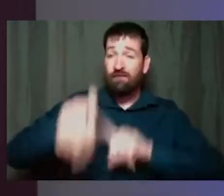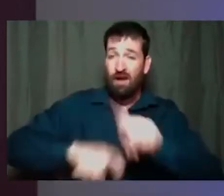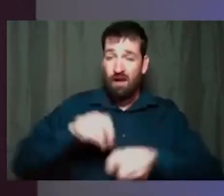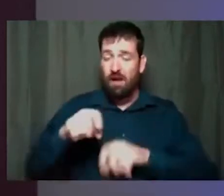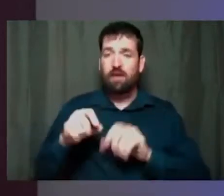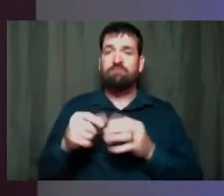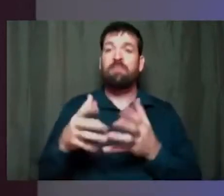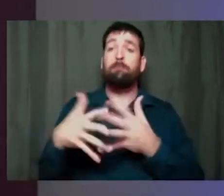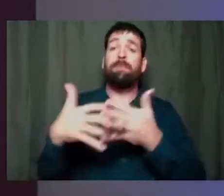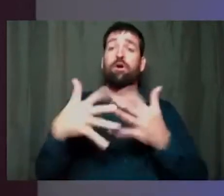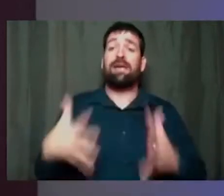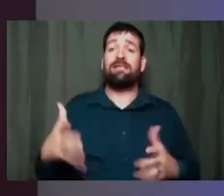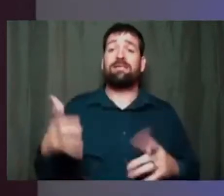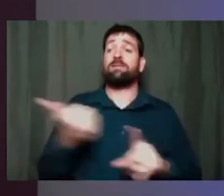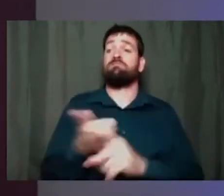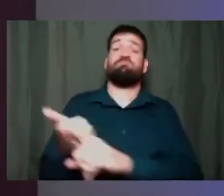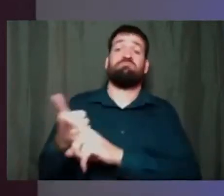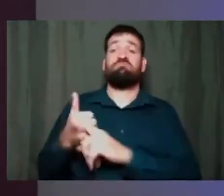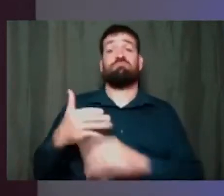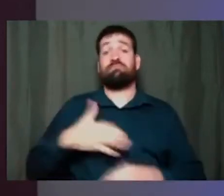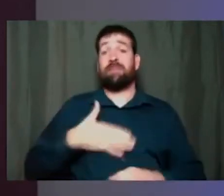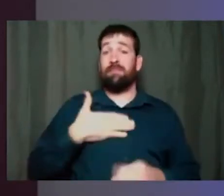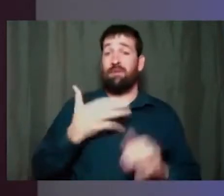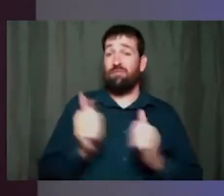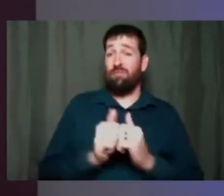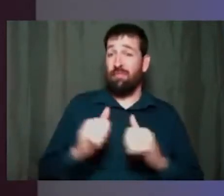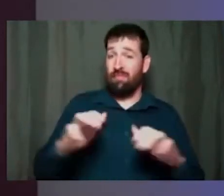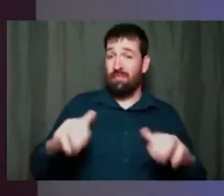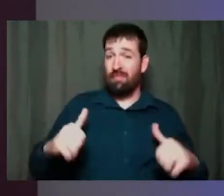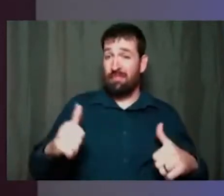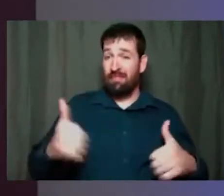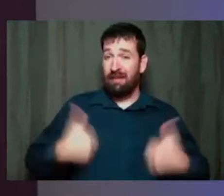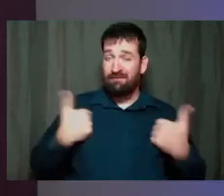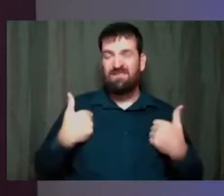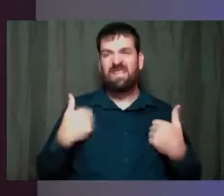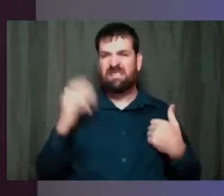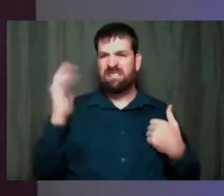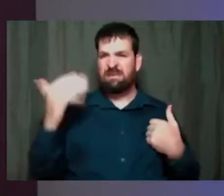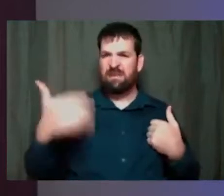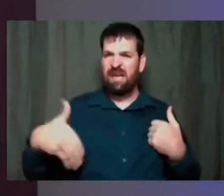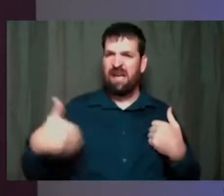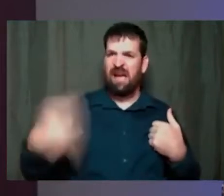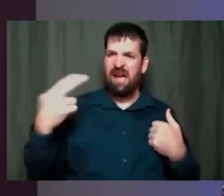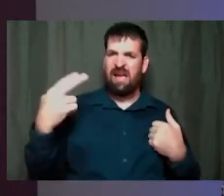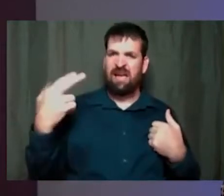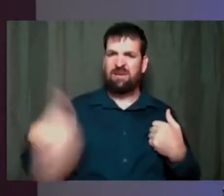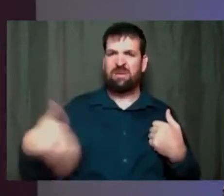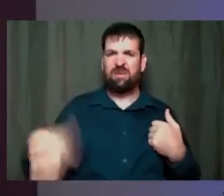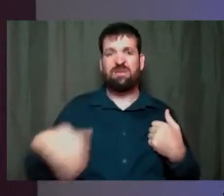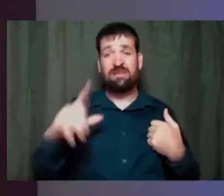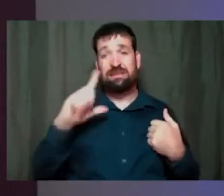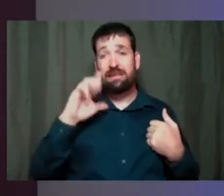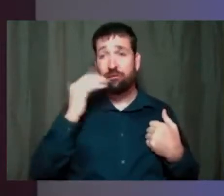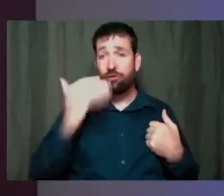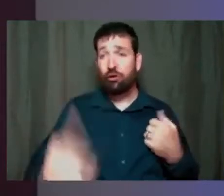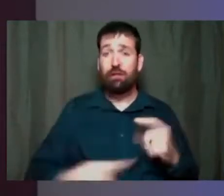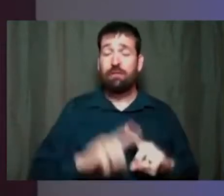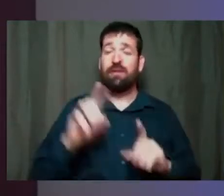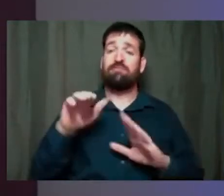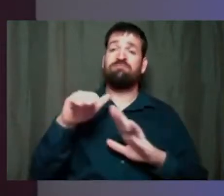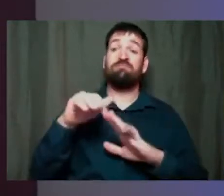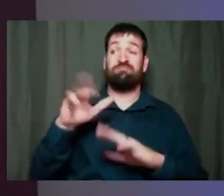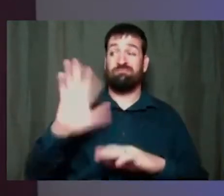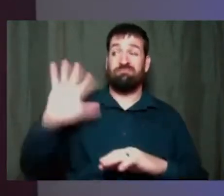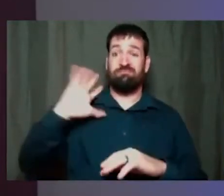are happy with the state of their personal lives. That seems high to me. That's down. That sounds pretty good. But that's down from